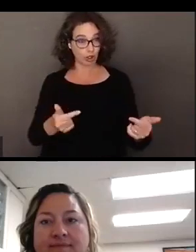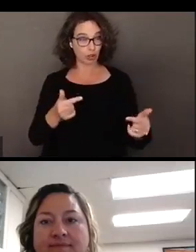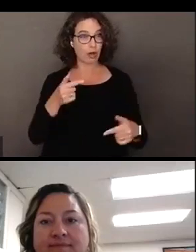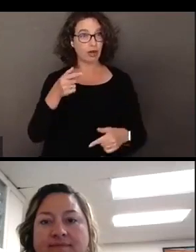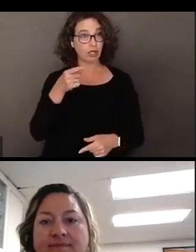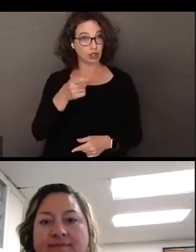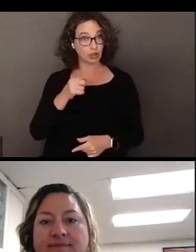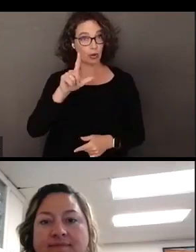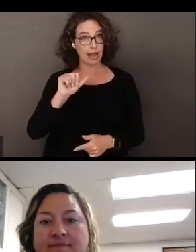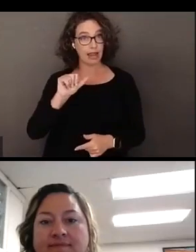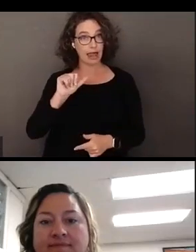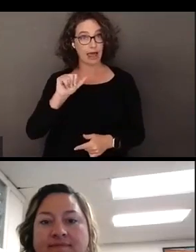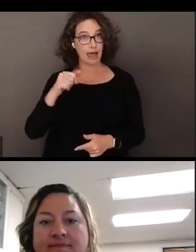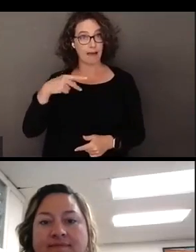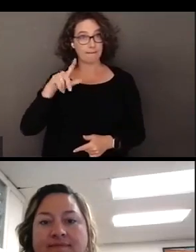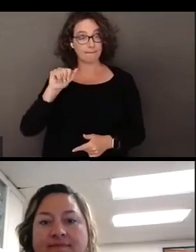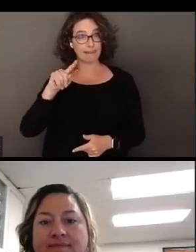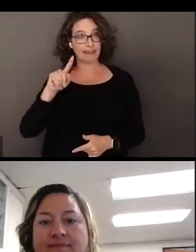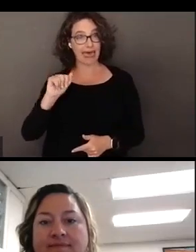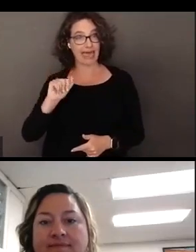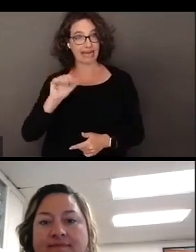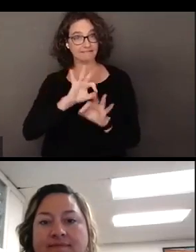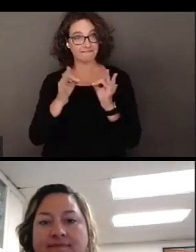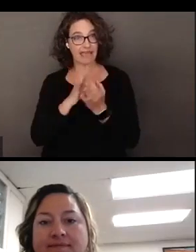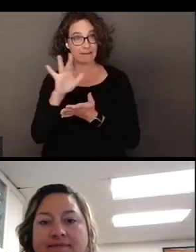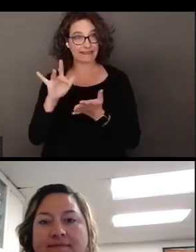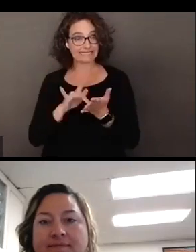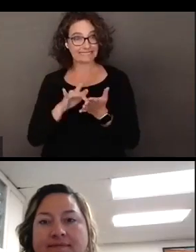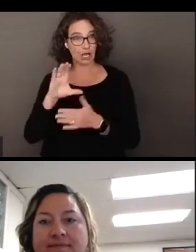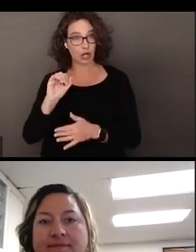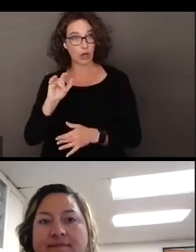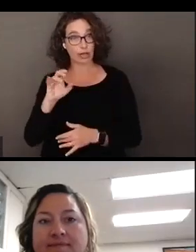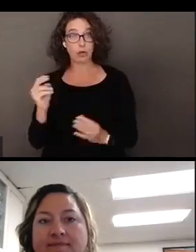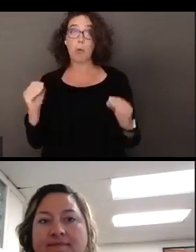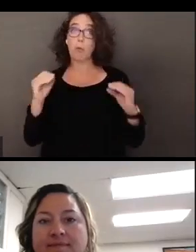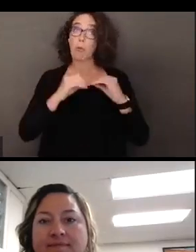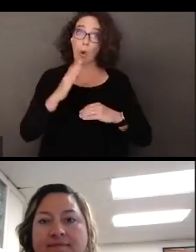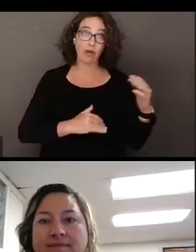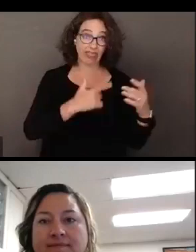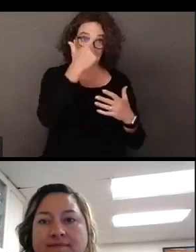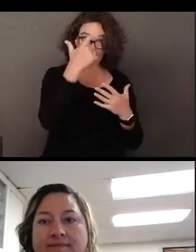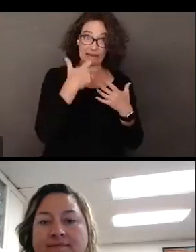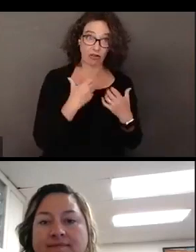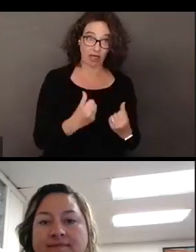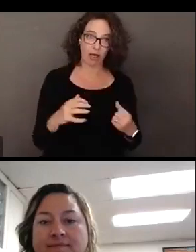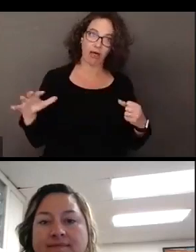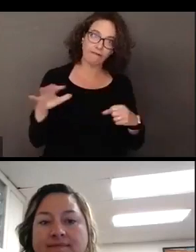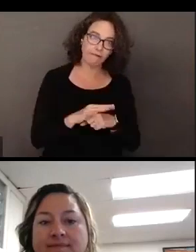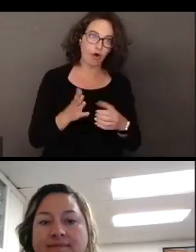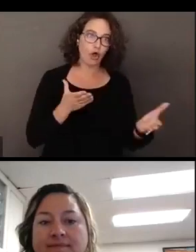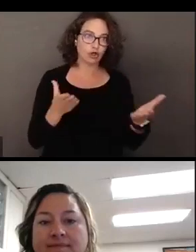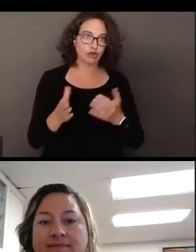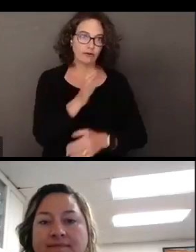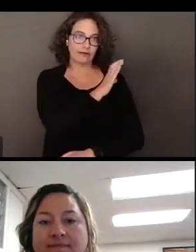Plata Family Center Coalition, you deal with more than just mental health. You're a full service clinic that deals with both physical and